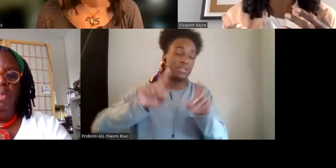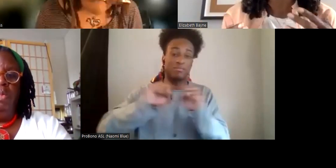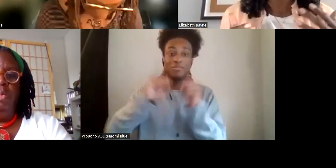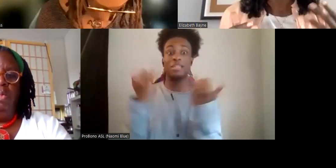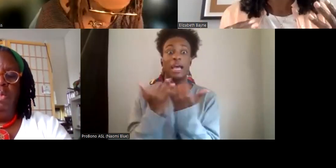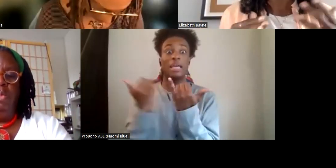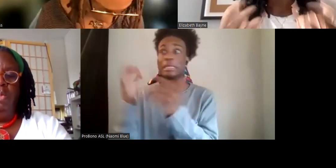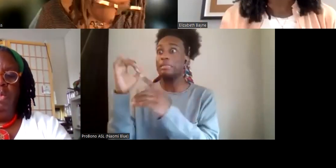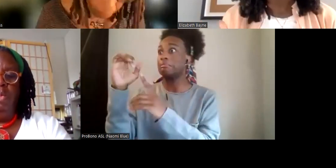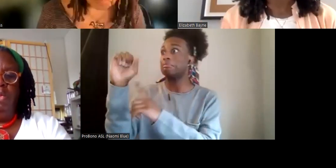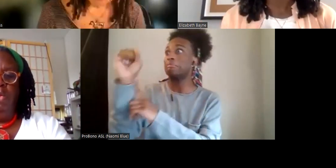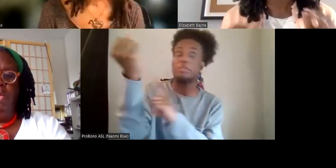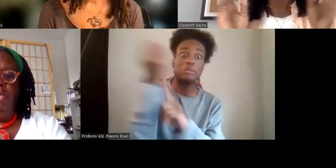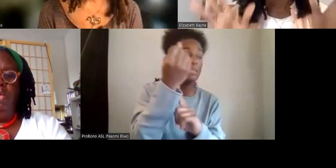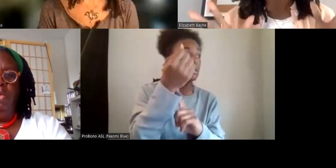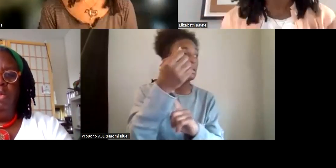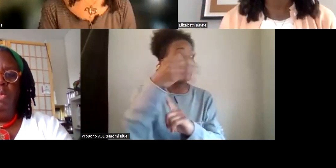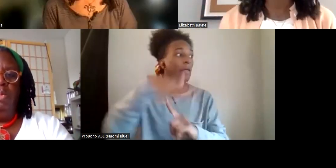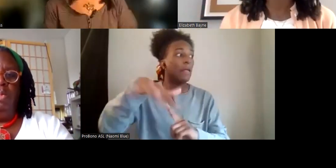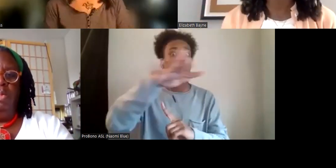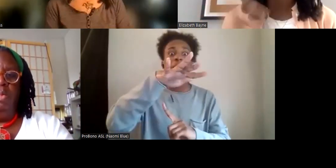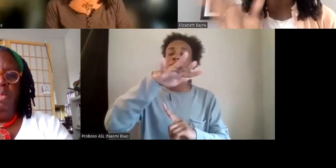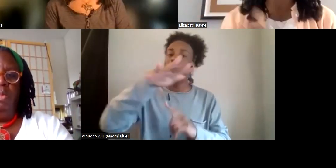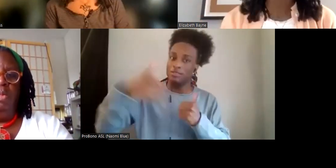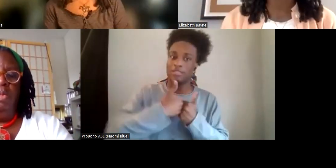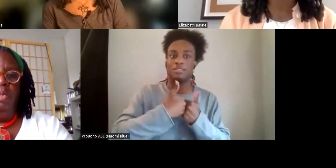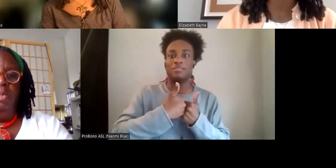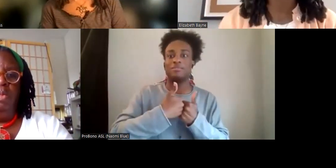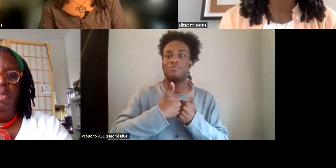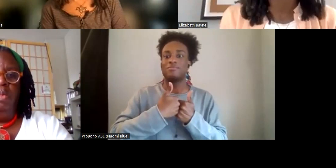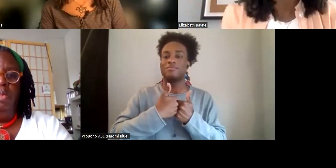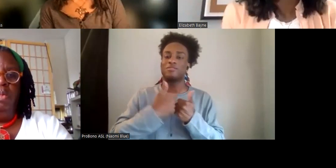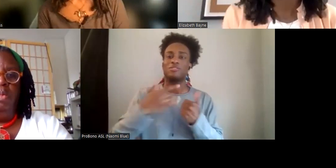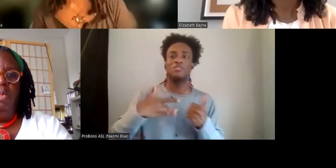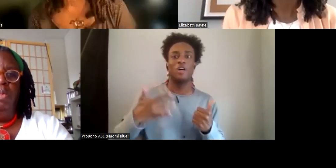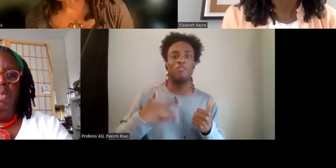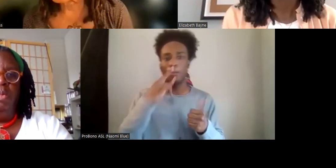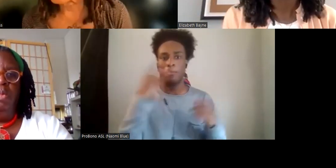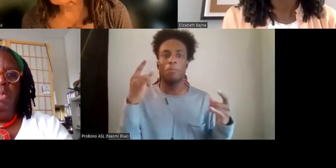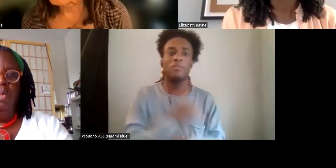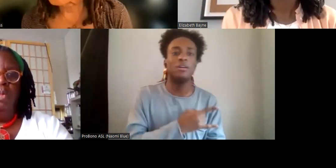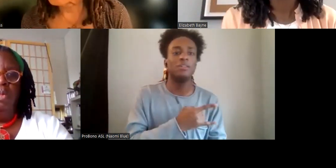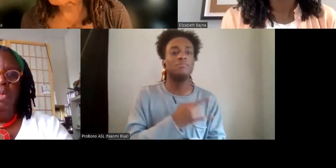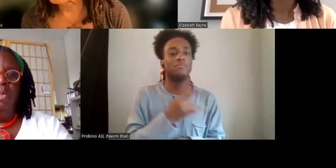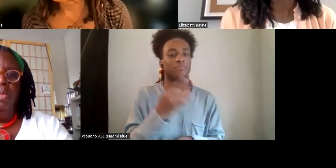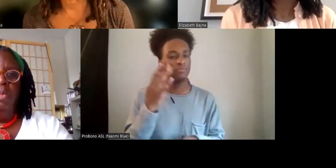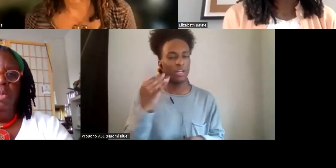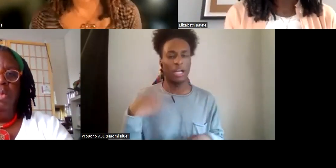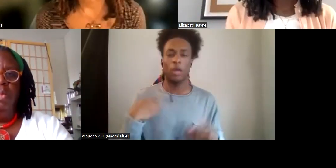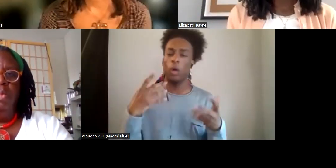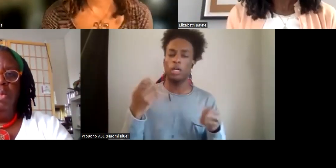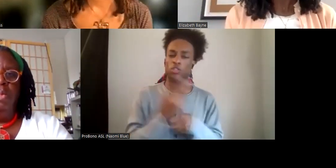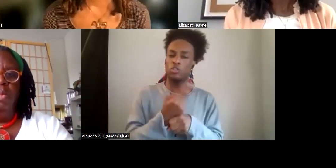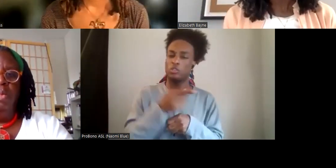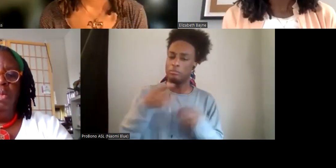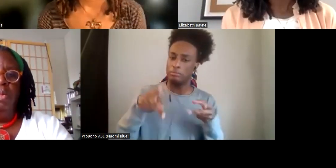circumstances make it so difficult, like the hypocrisy of it, that was why I wanted to use this particular clip. Fantastic. I don't want to